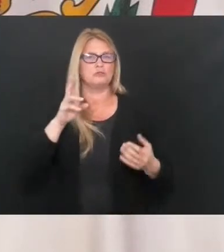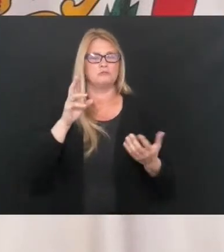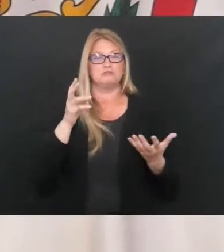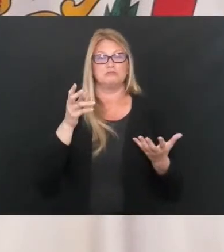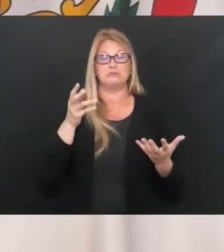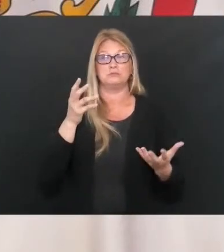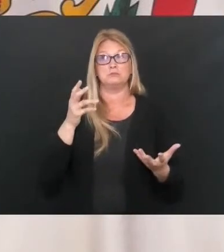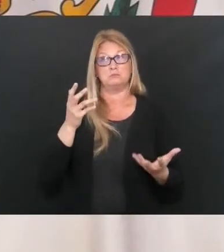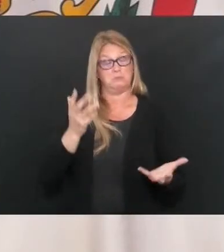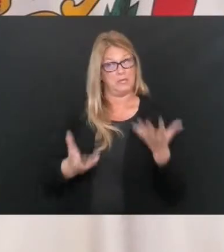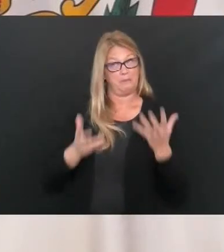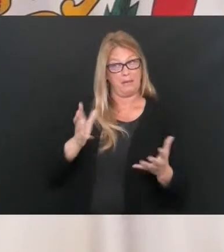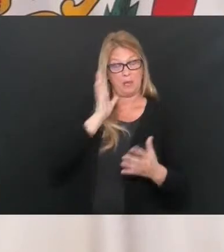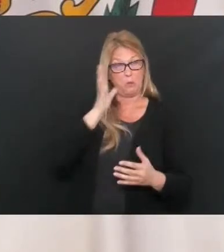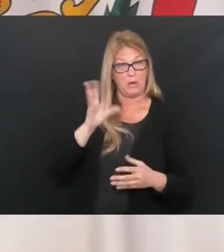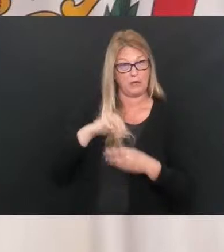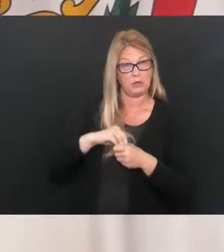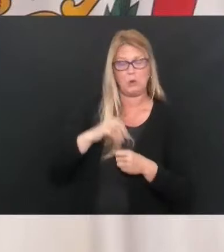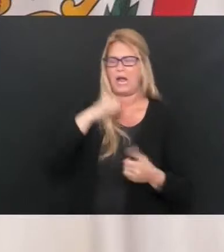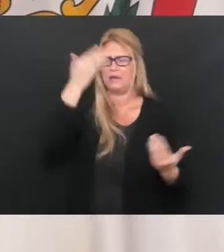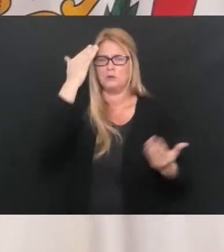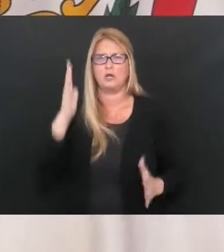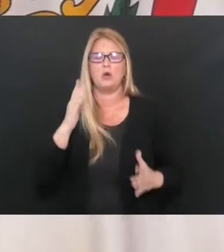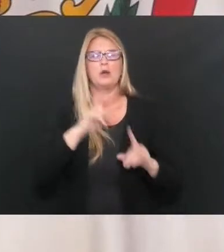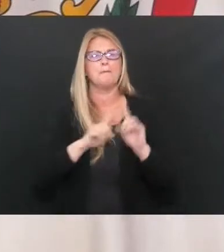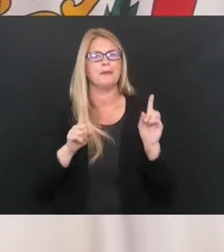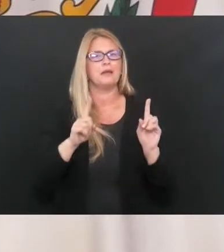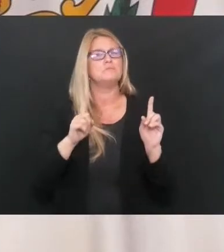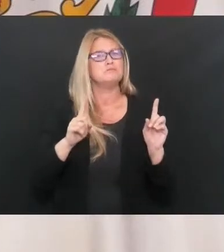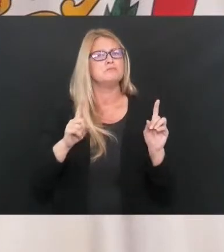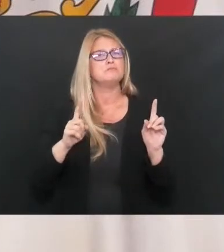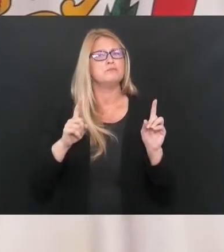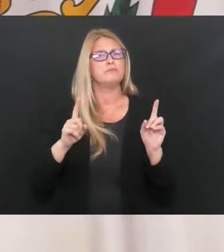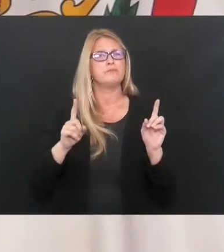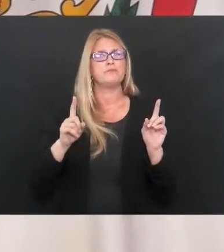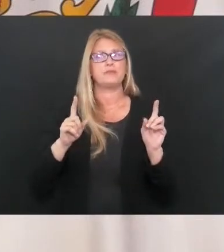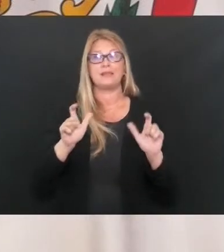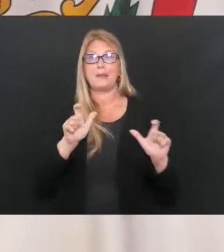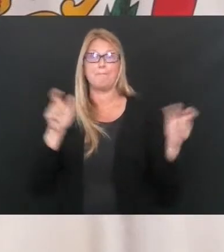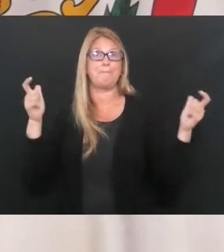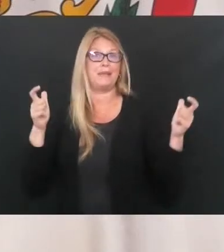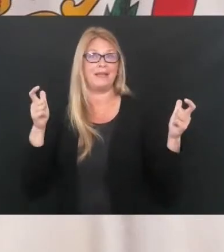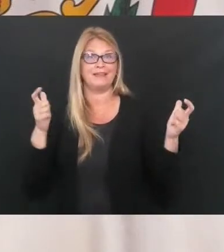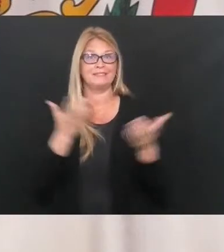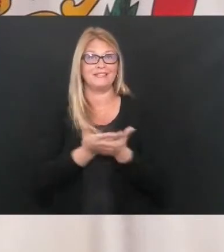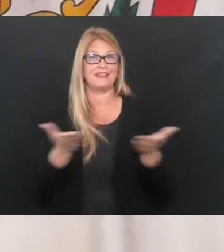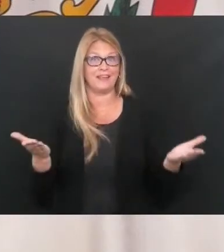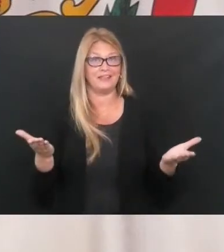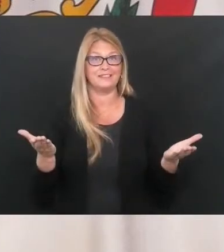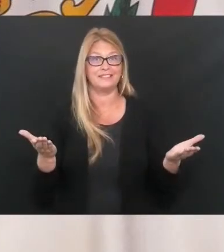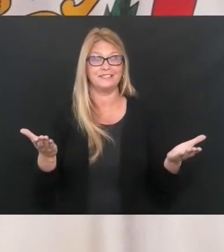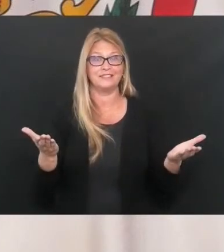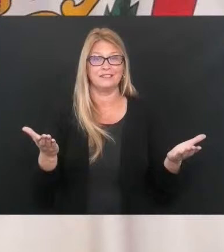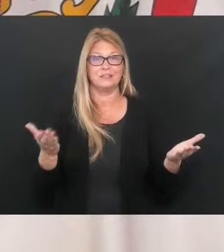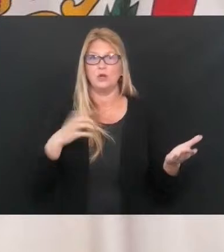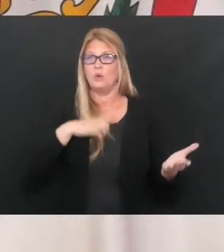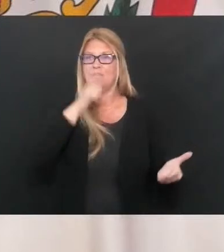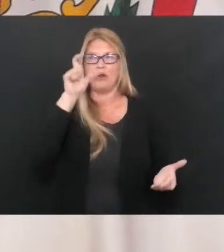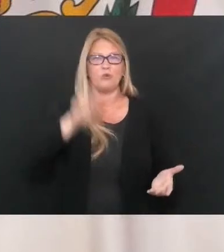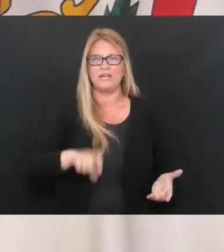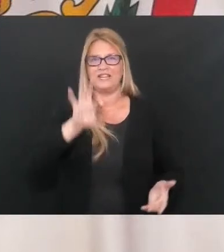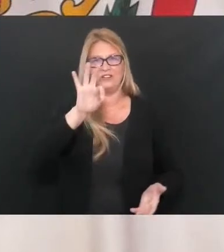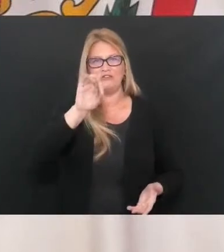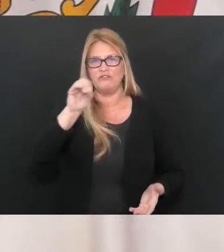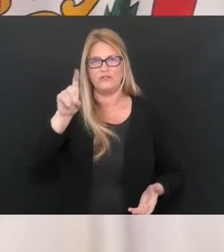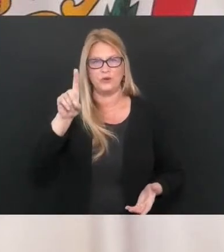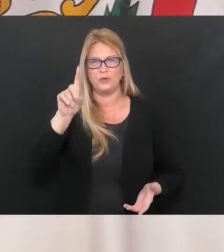include, but I think from the standpoint of the biggest things are, we don't need a food tax. We do